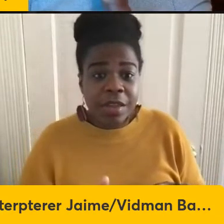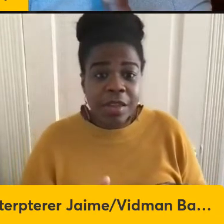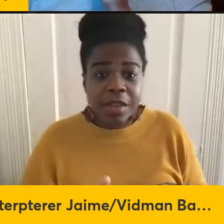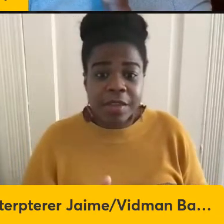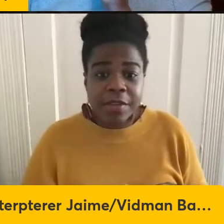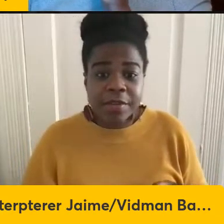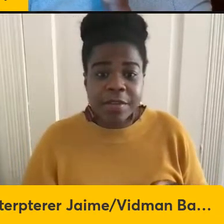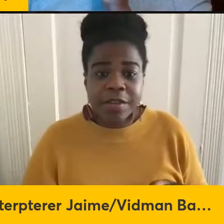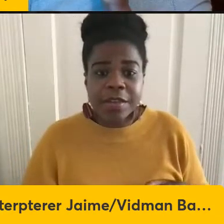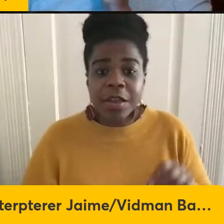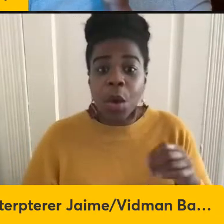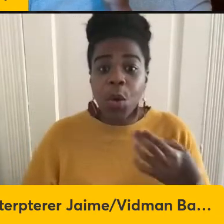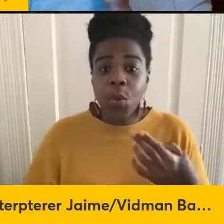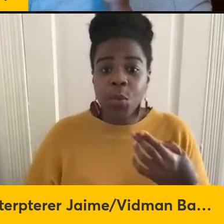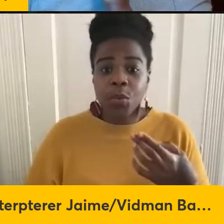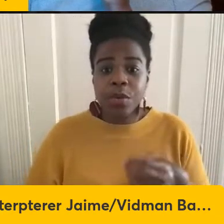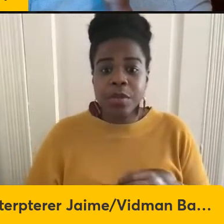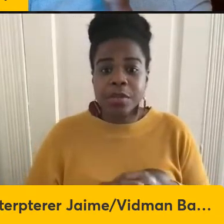Oh,